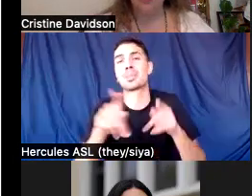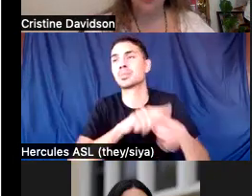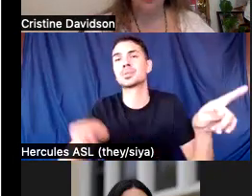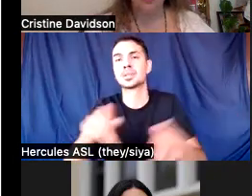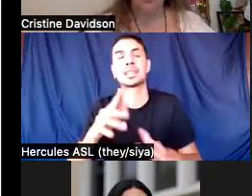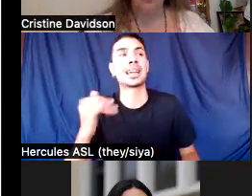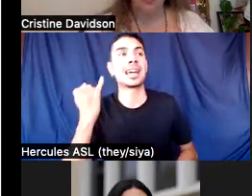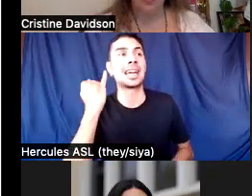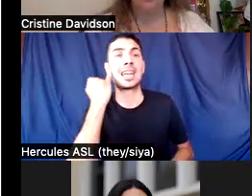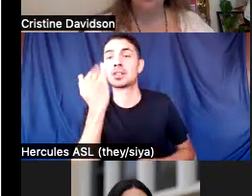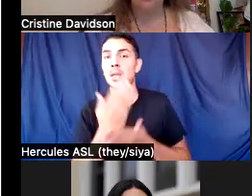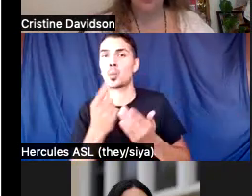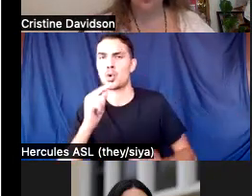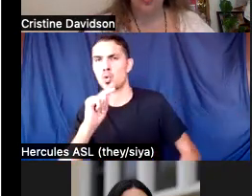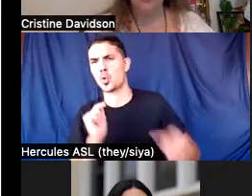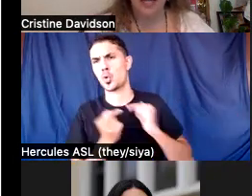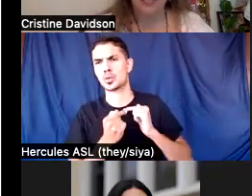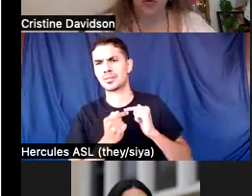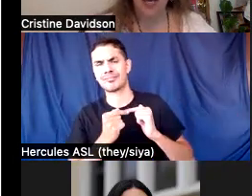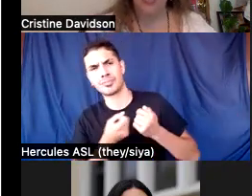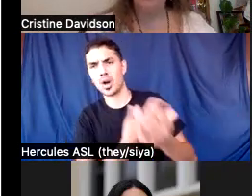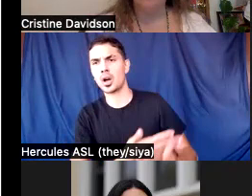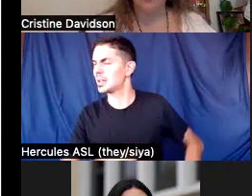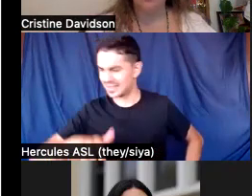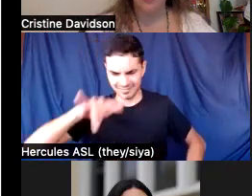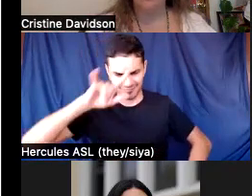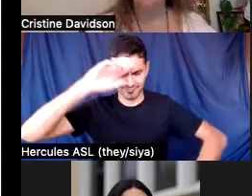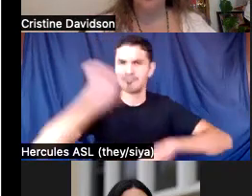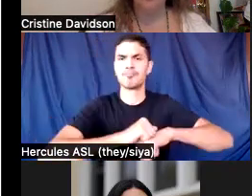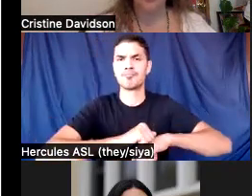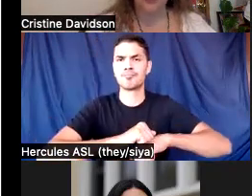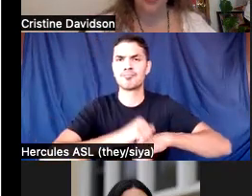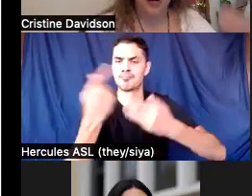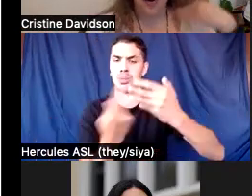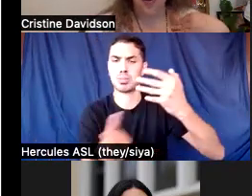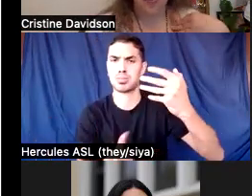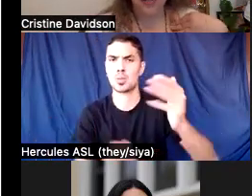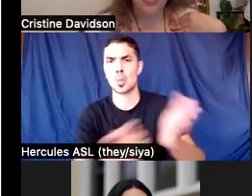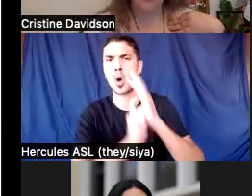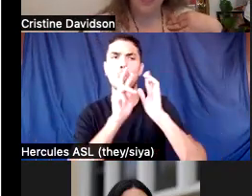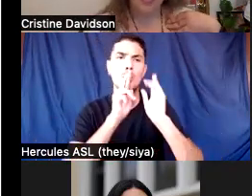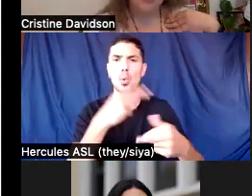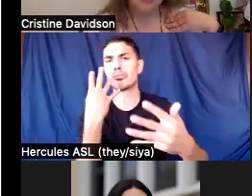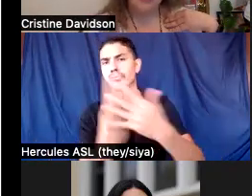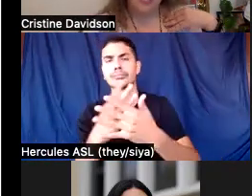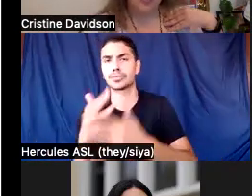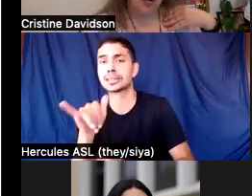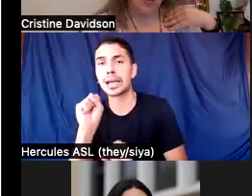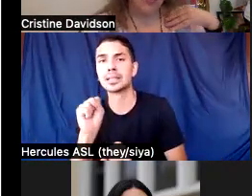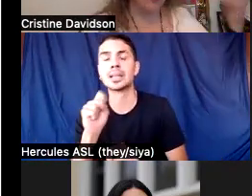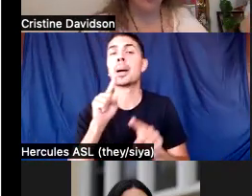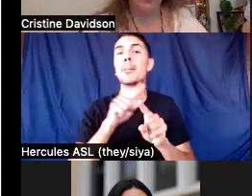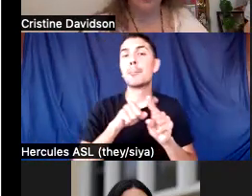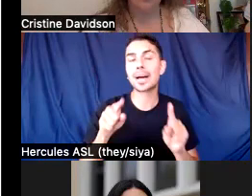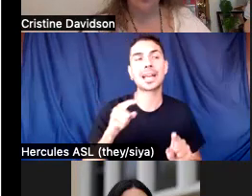hurts others. And that's good and that's okay. And we're also going to check our own personal biases at the